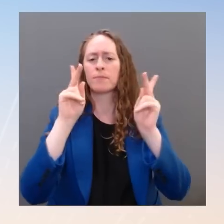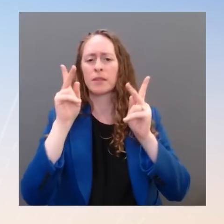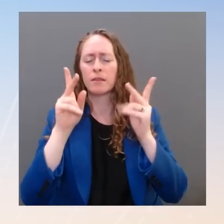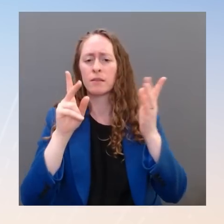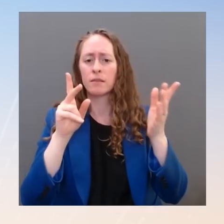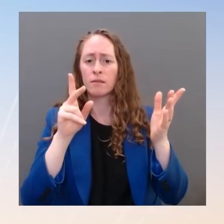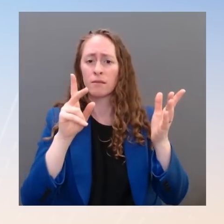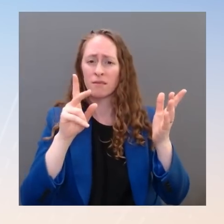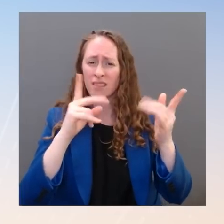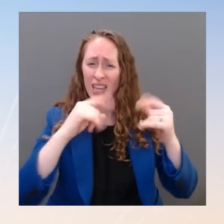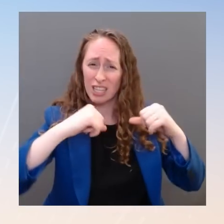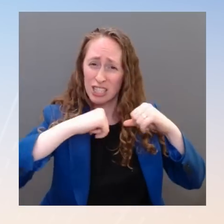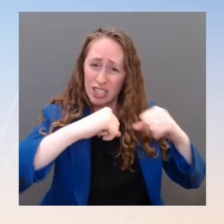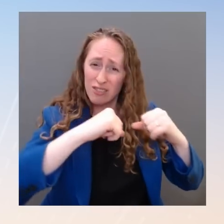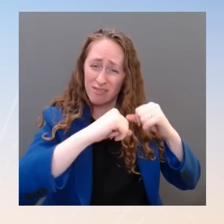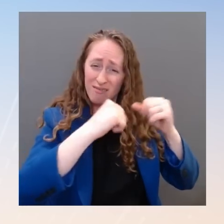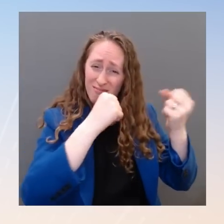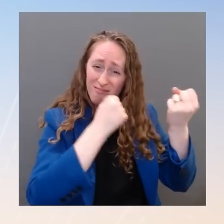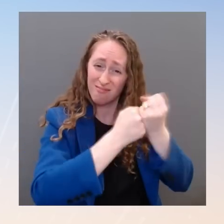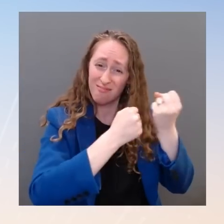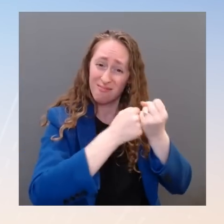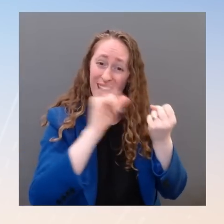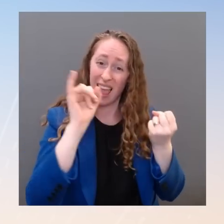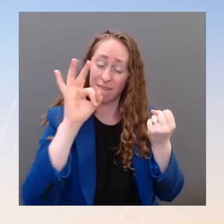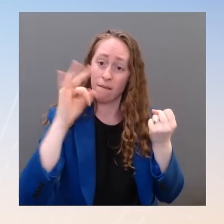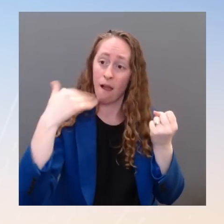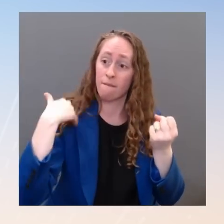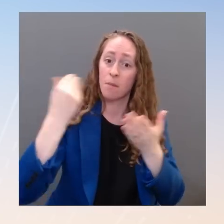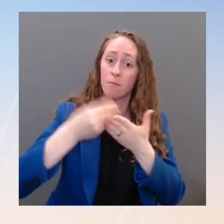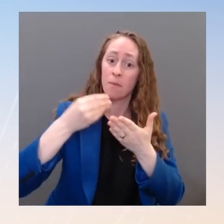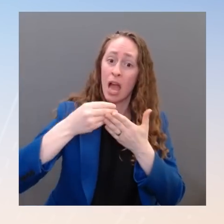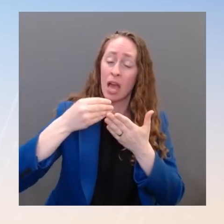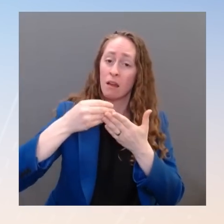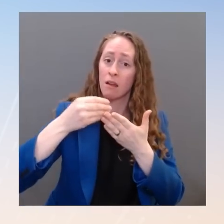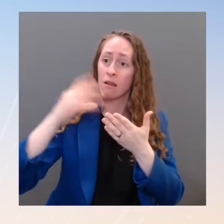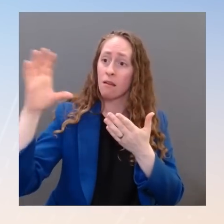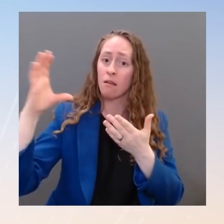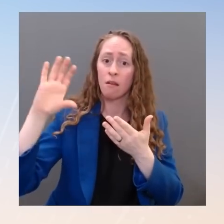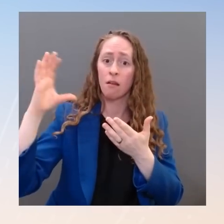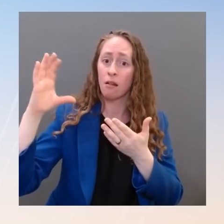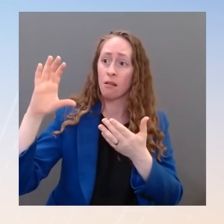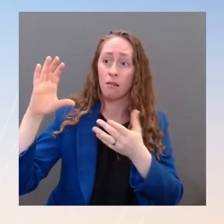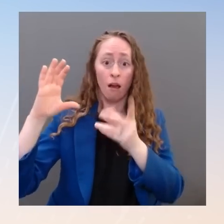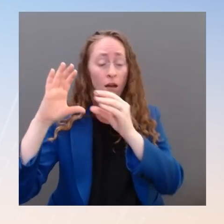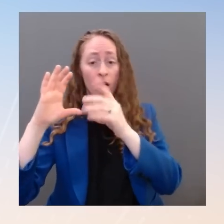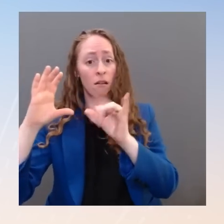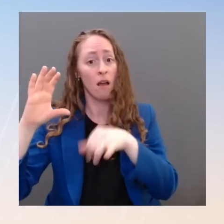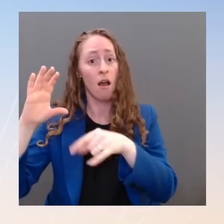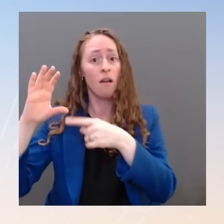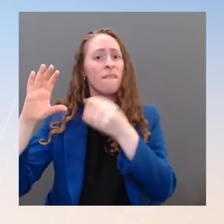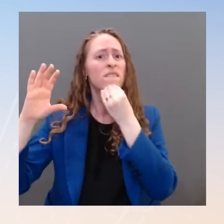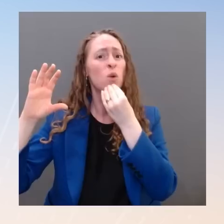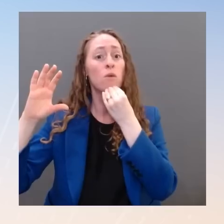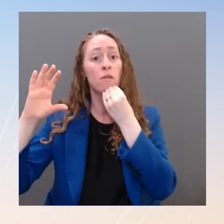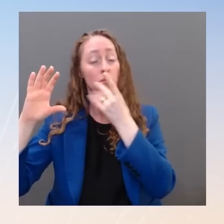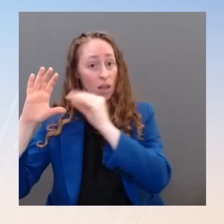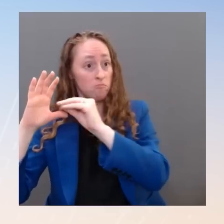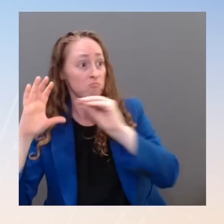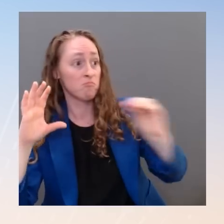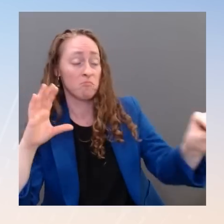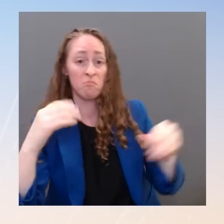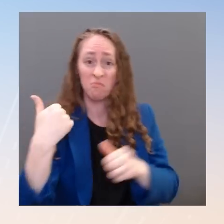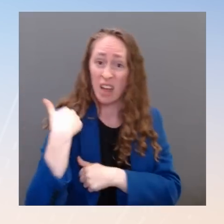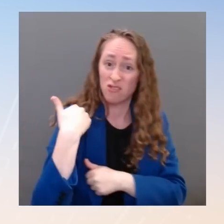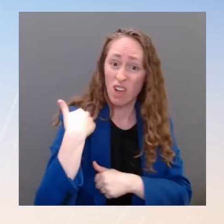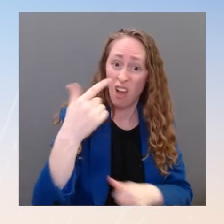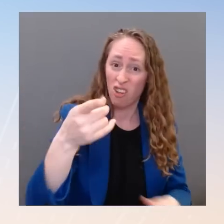don't believe, it's a good question, I don't believe that's under consideration, in large part because the humanitarian and economic assistance is vital. Think about the